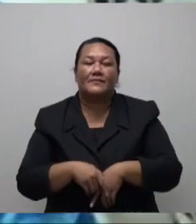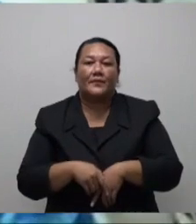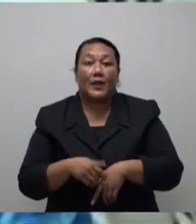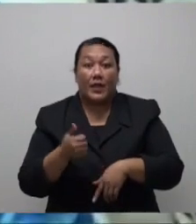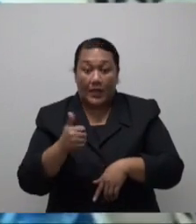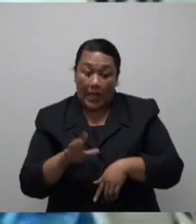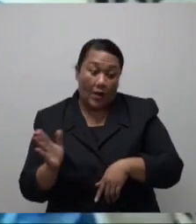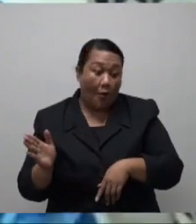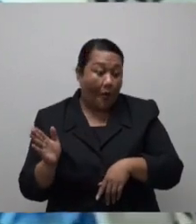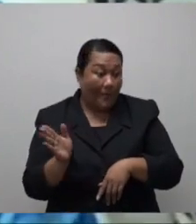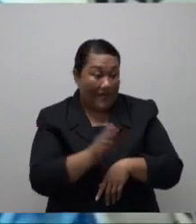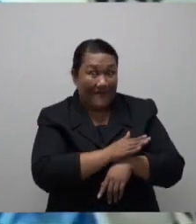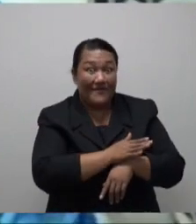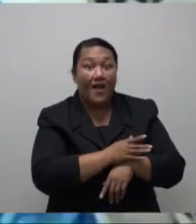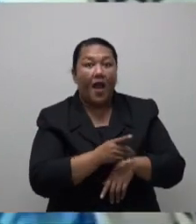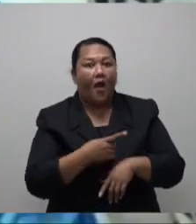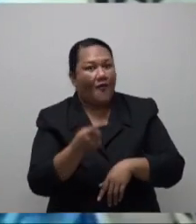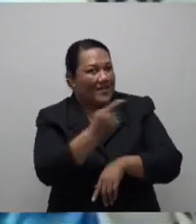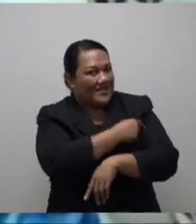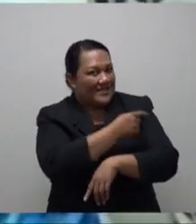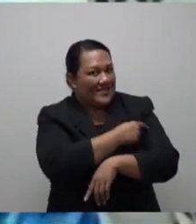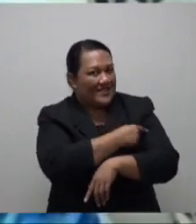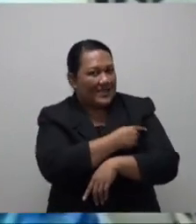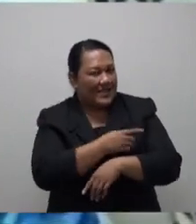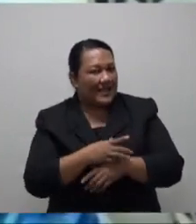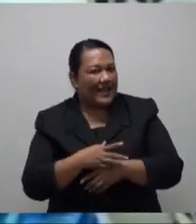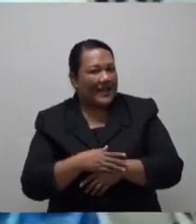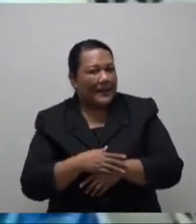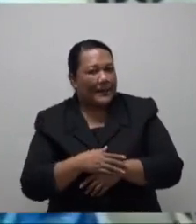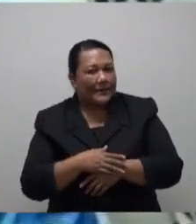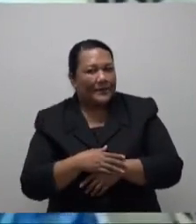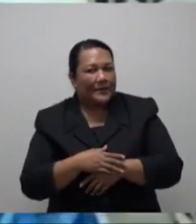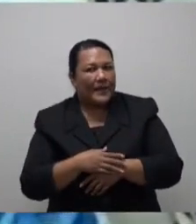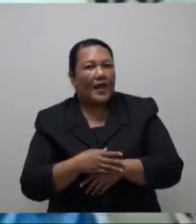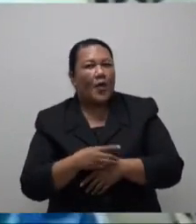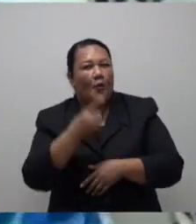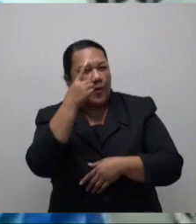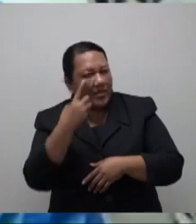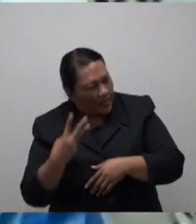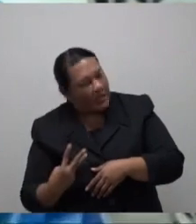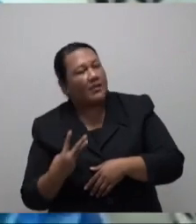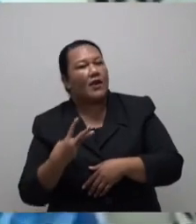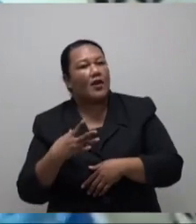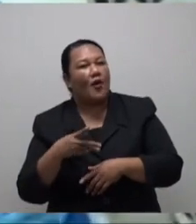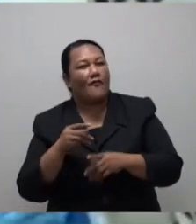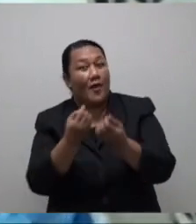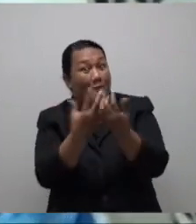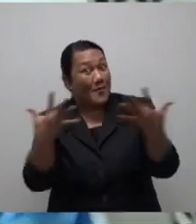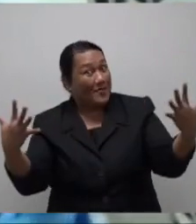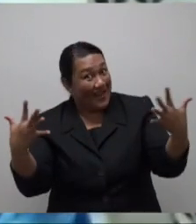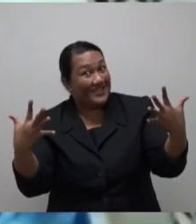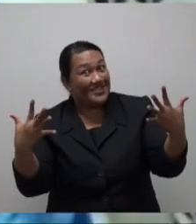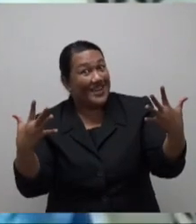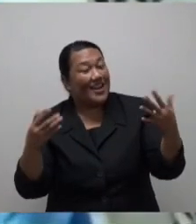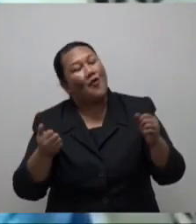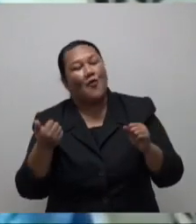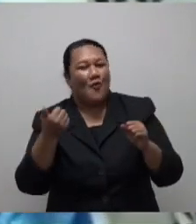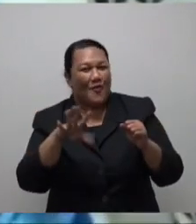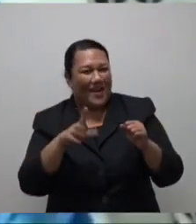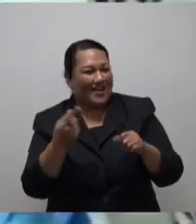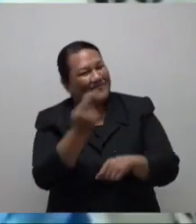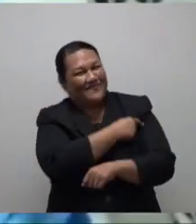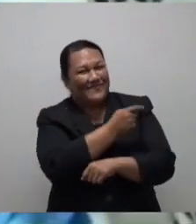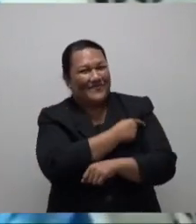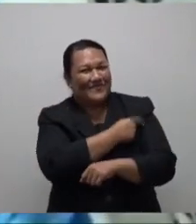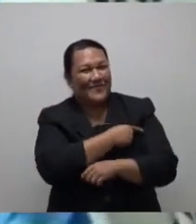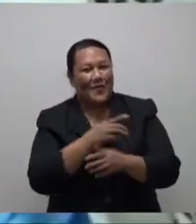coverage of vaccination to at least more than a third of the population, of our target population, who now have had a